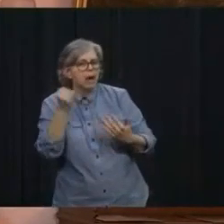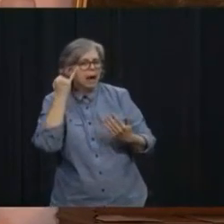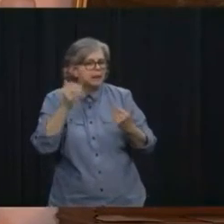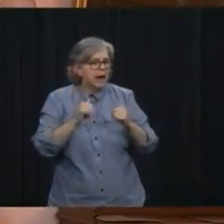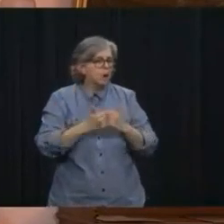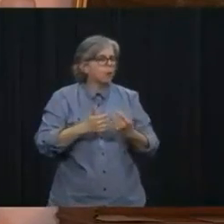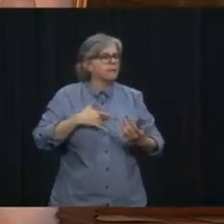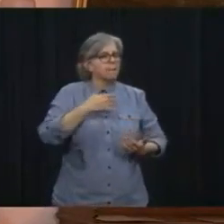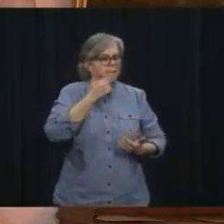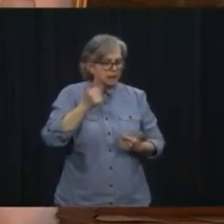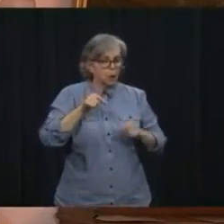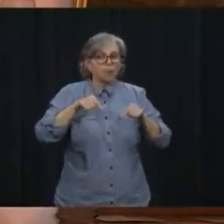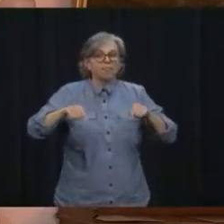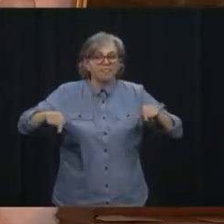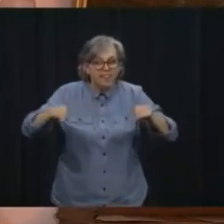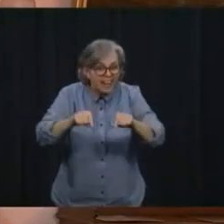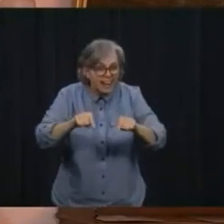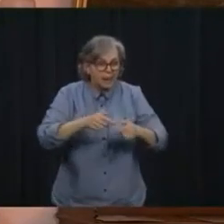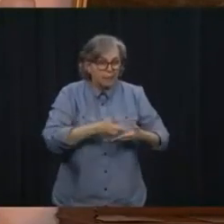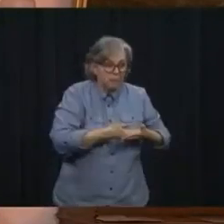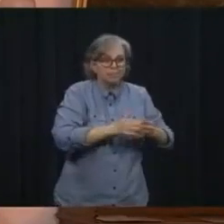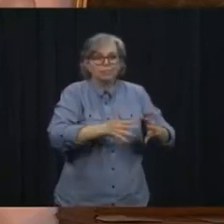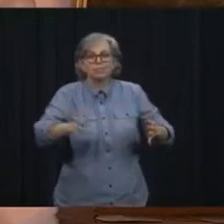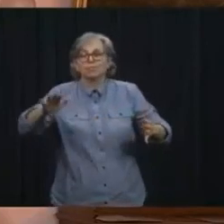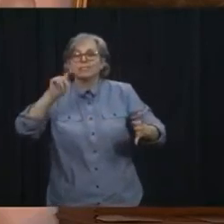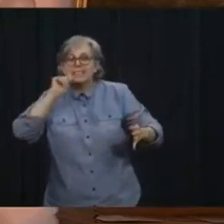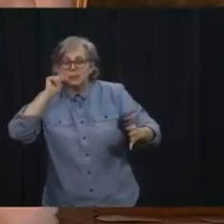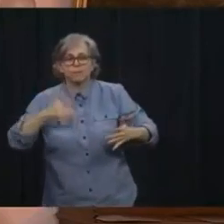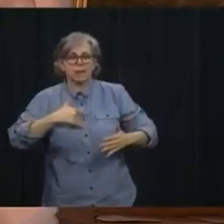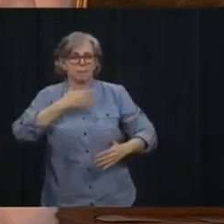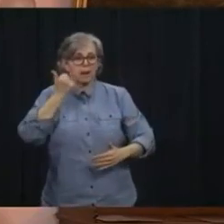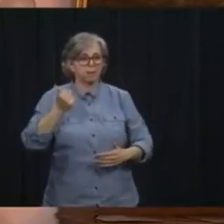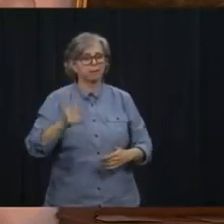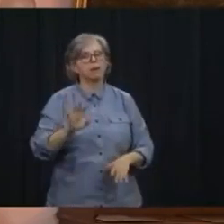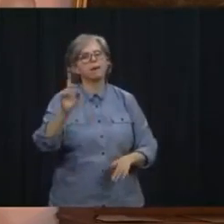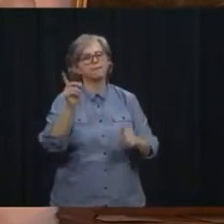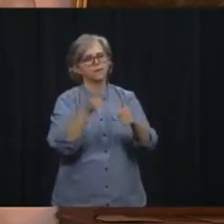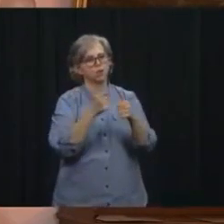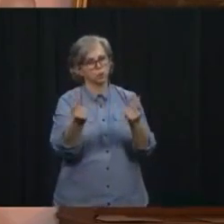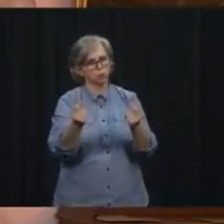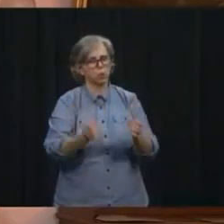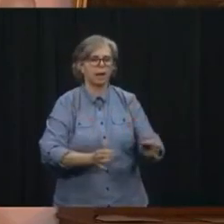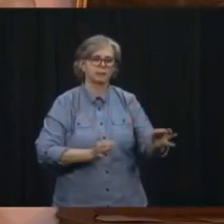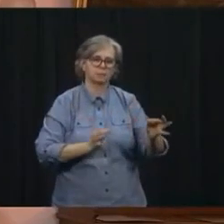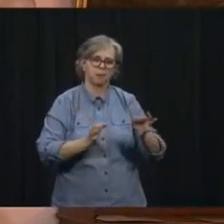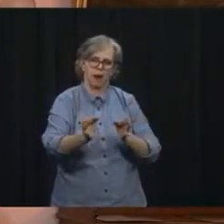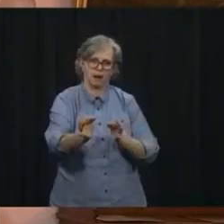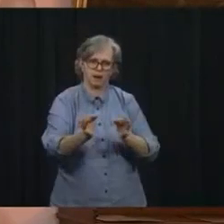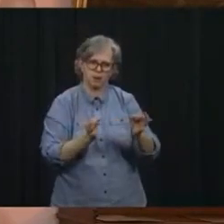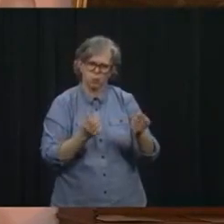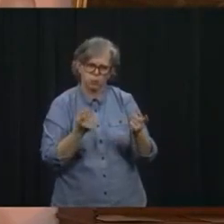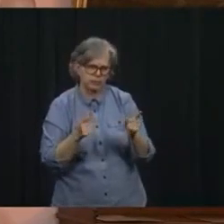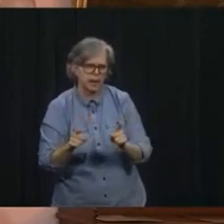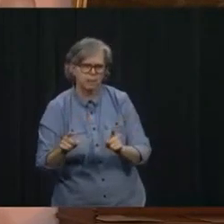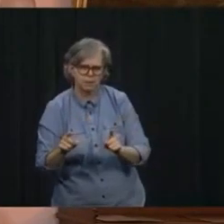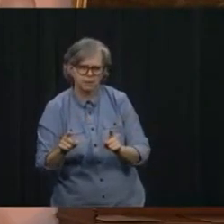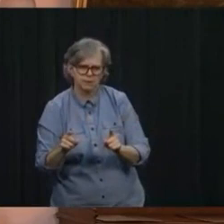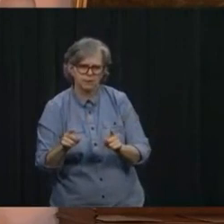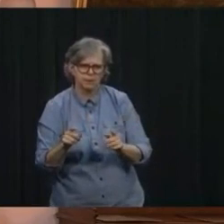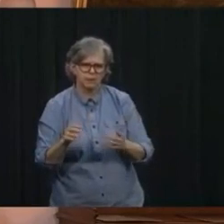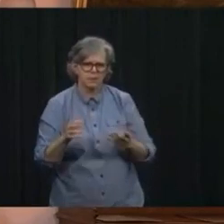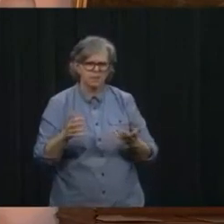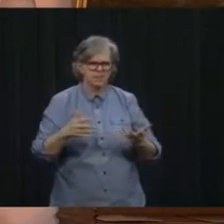1-800-273-8255. Remember, this is temporary. You are resilient. Ohio's resilient. We have grit. Give your